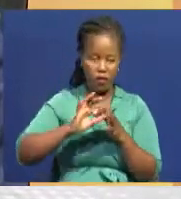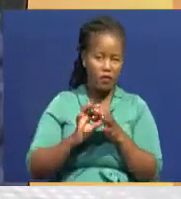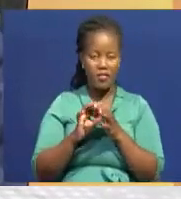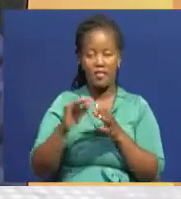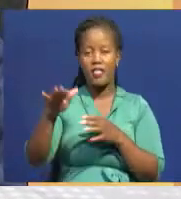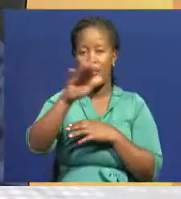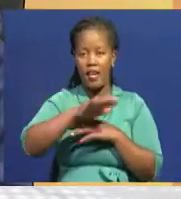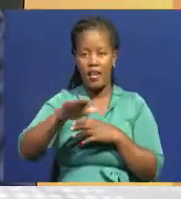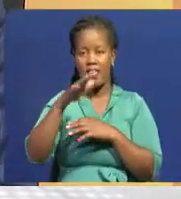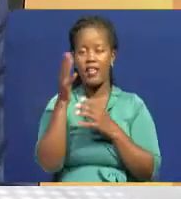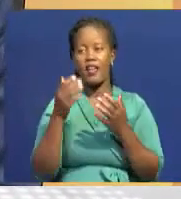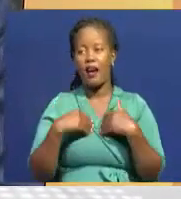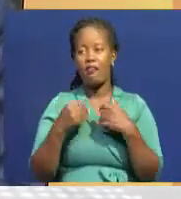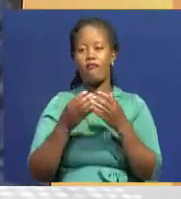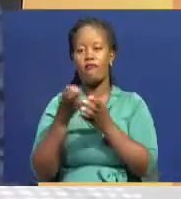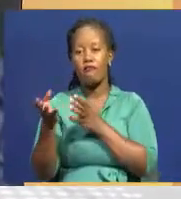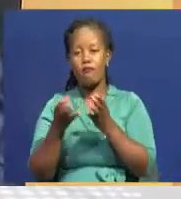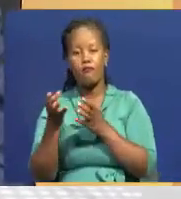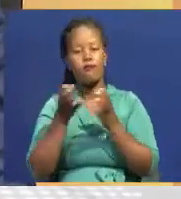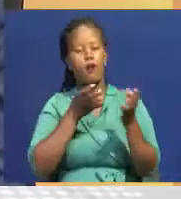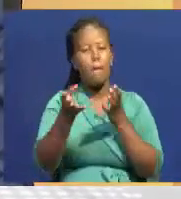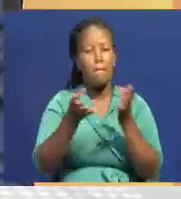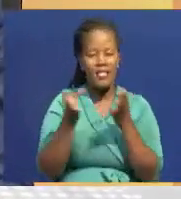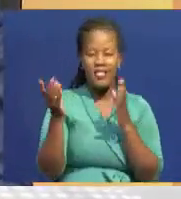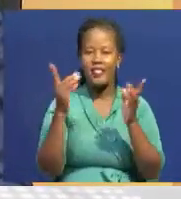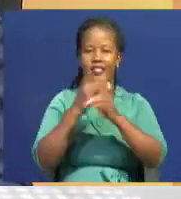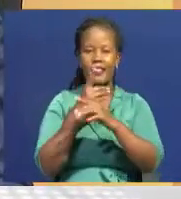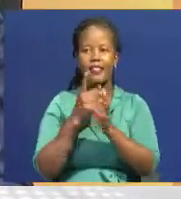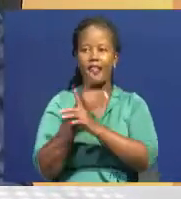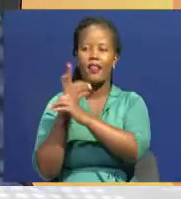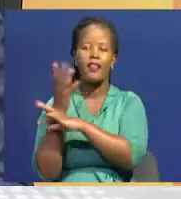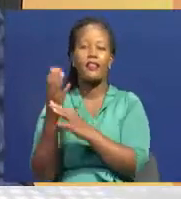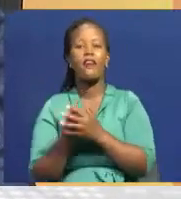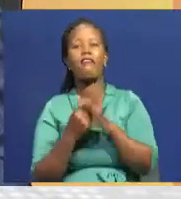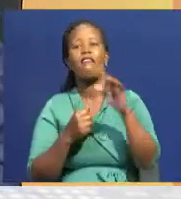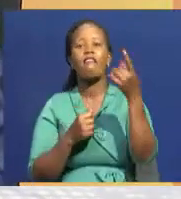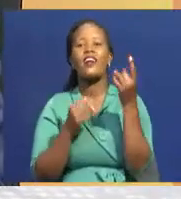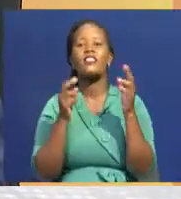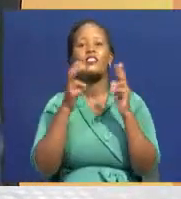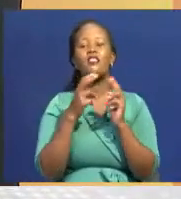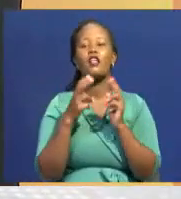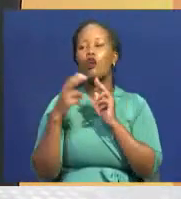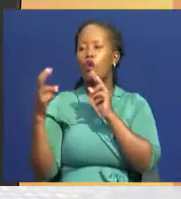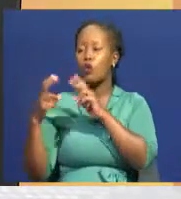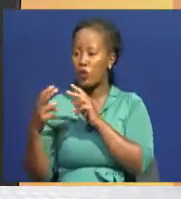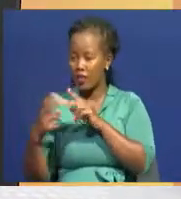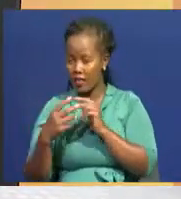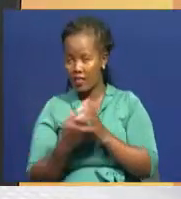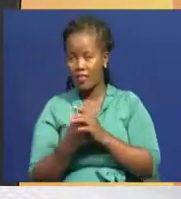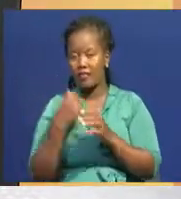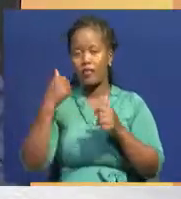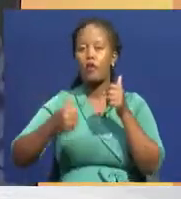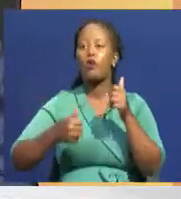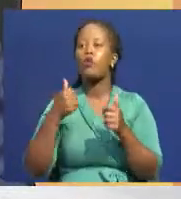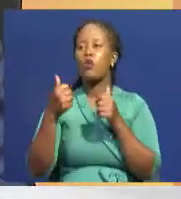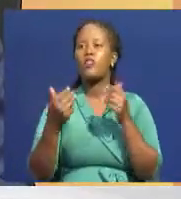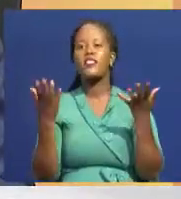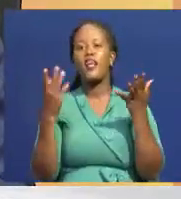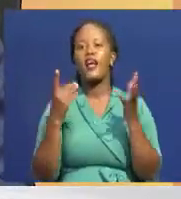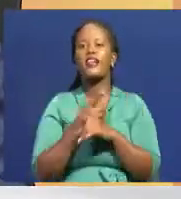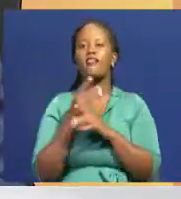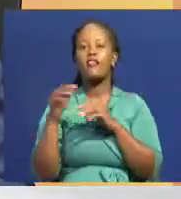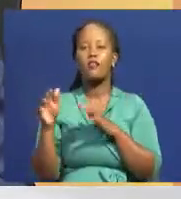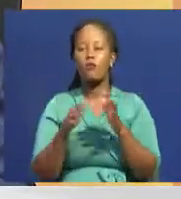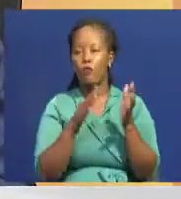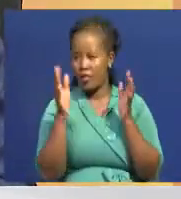side of the business. It has several business portfolio, one being the consultancy to which in a micro setup